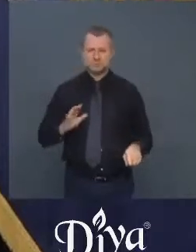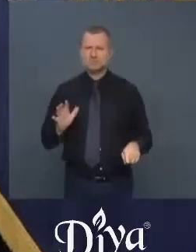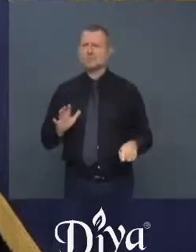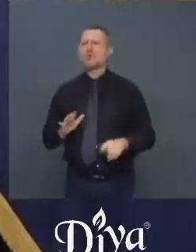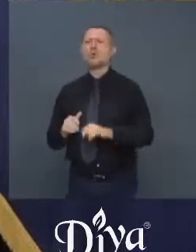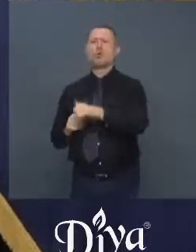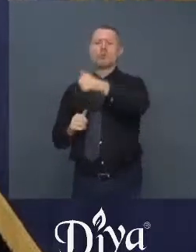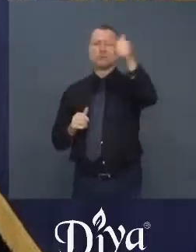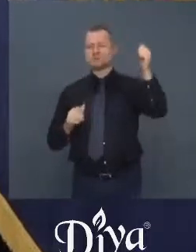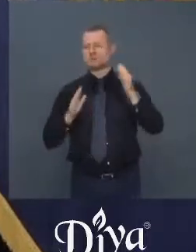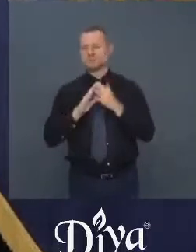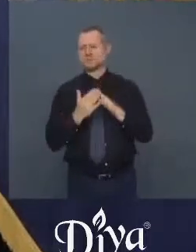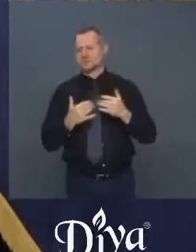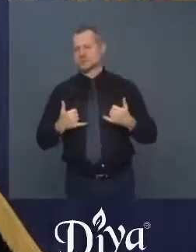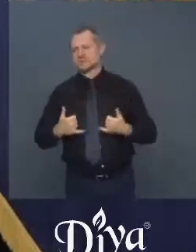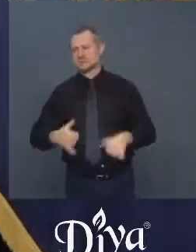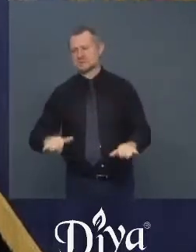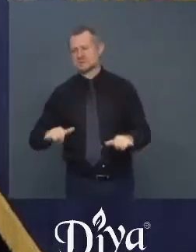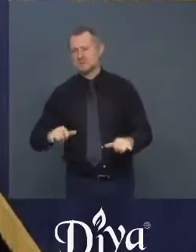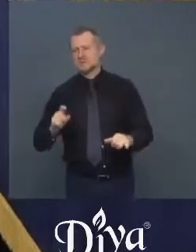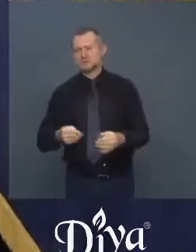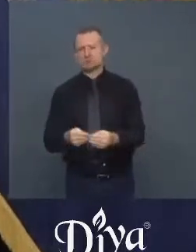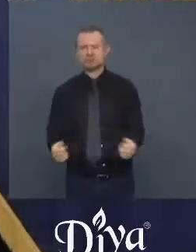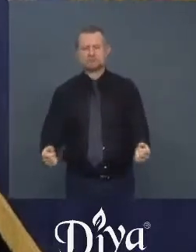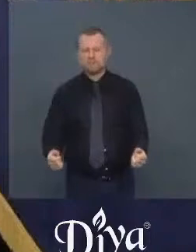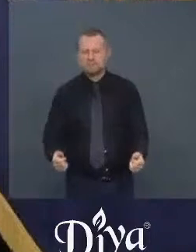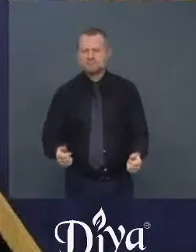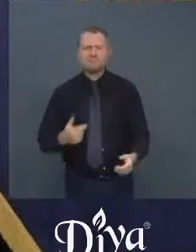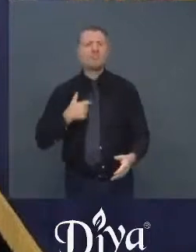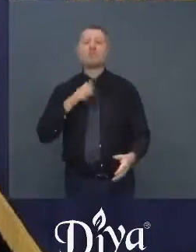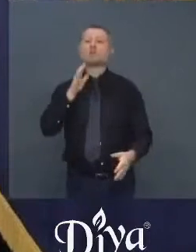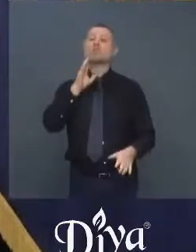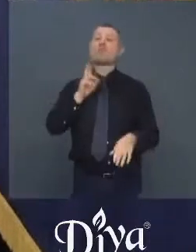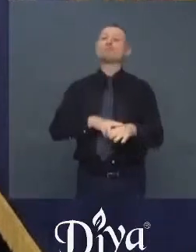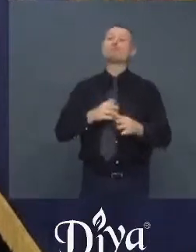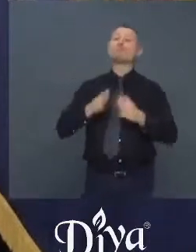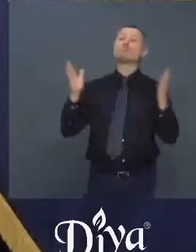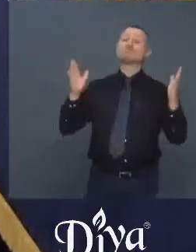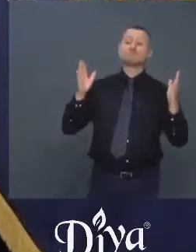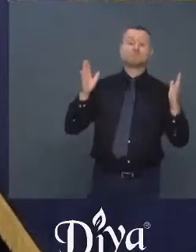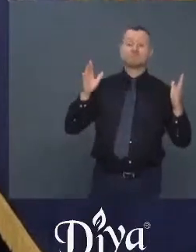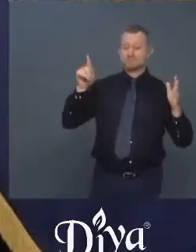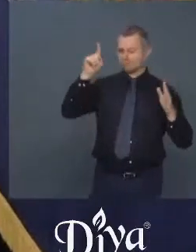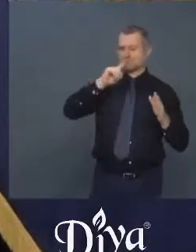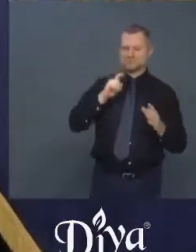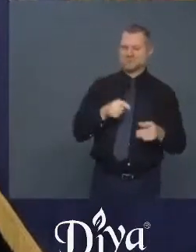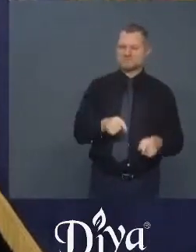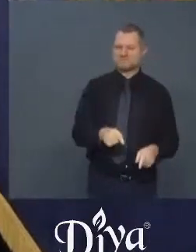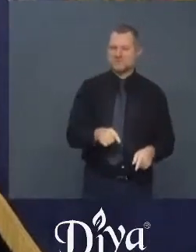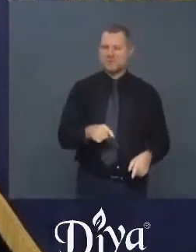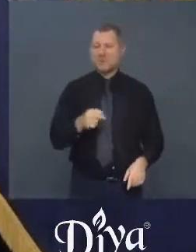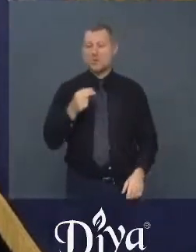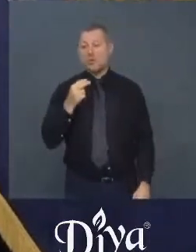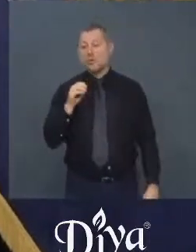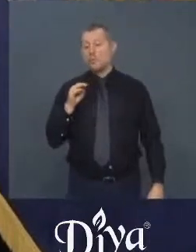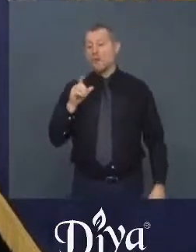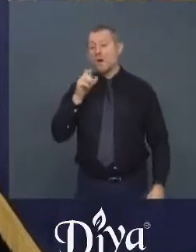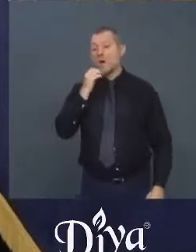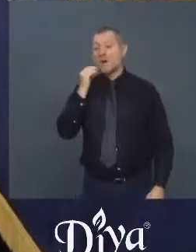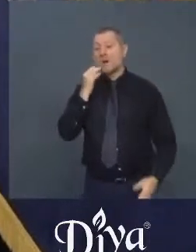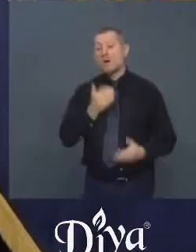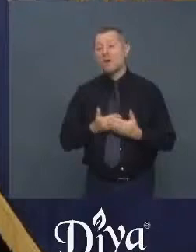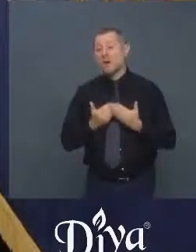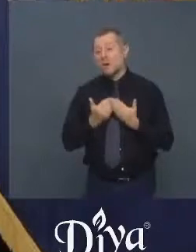Not New York City uniquely. It's a nationwide problem. Homelessness, they have to be off the streets, like they should have never been